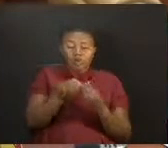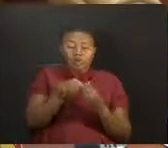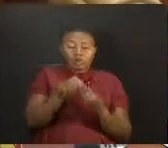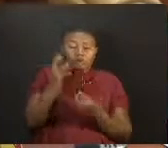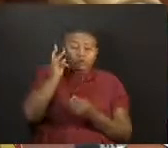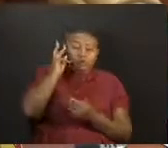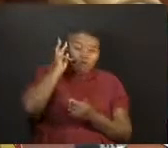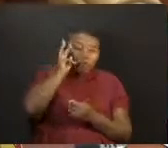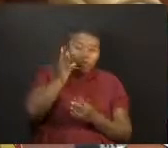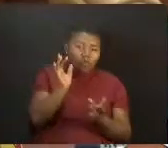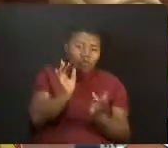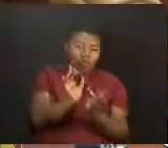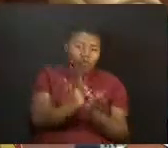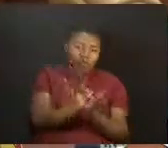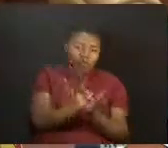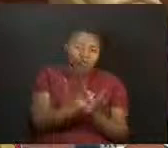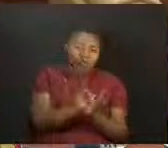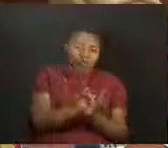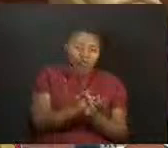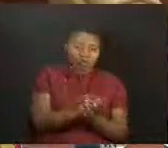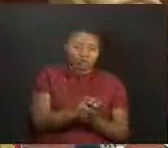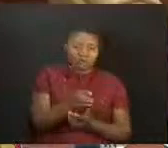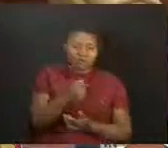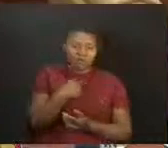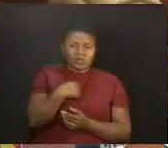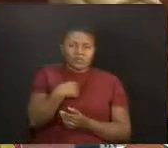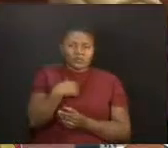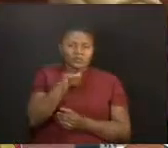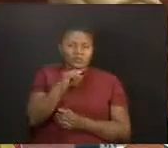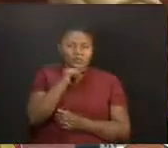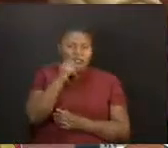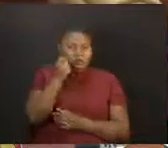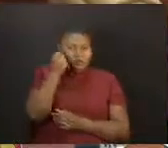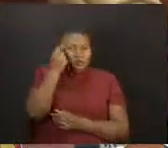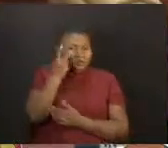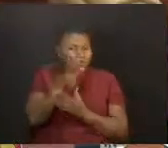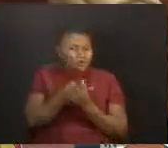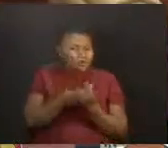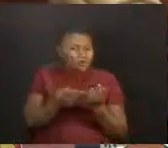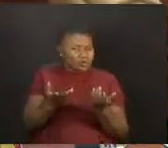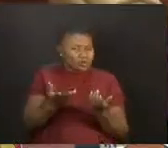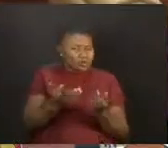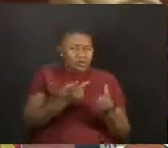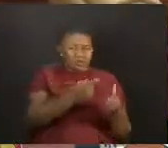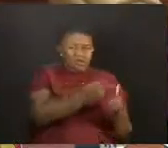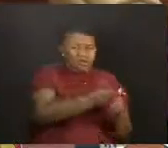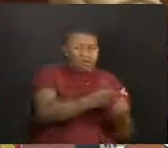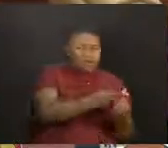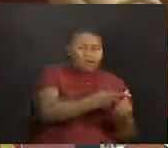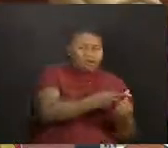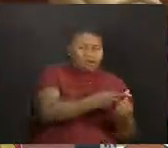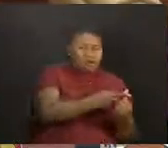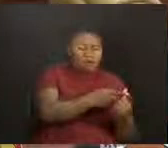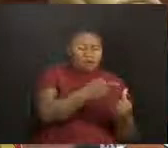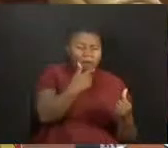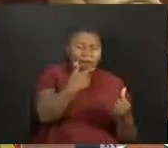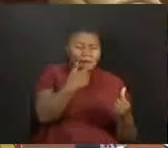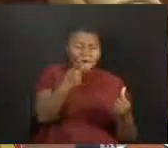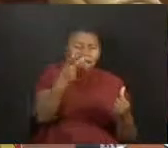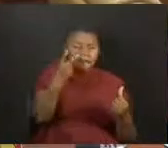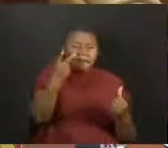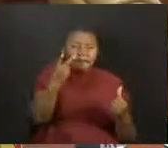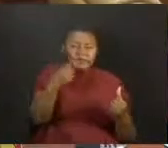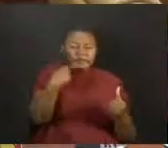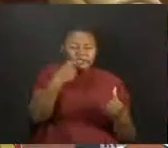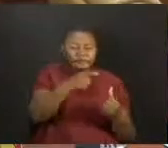be contracted. I'm struggling to get some meaning. Why will, the first place, is it not too late in the